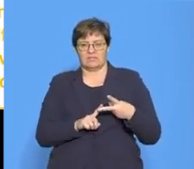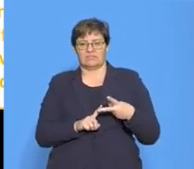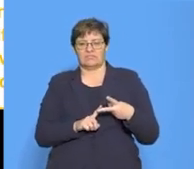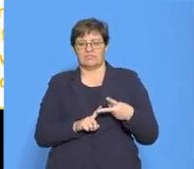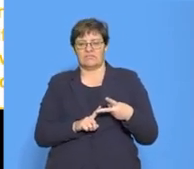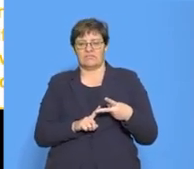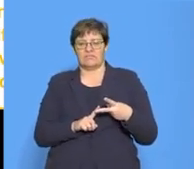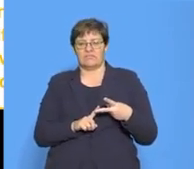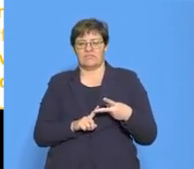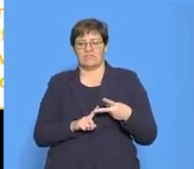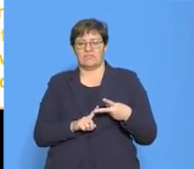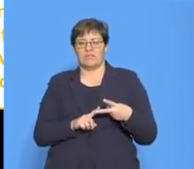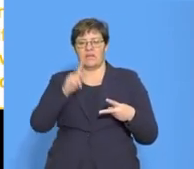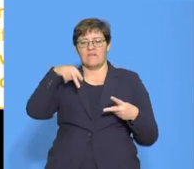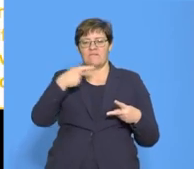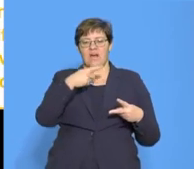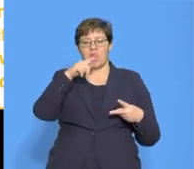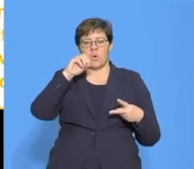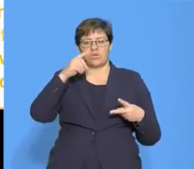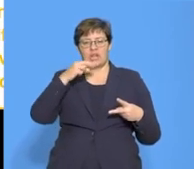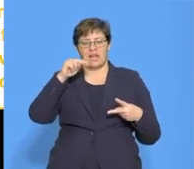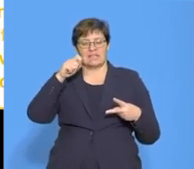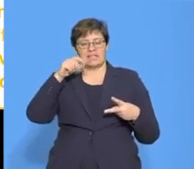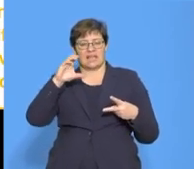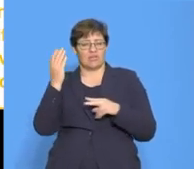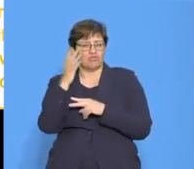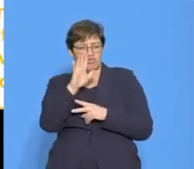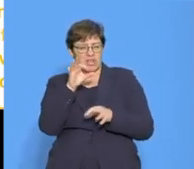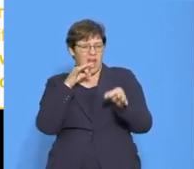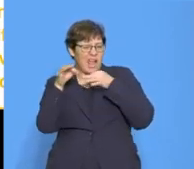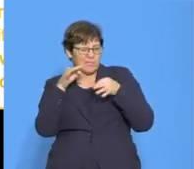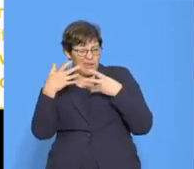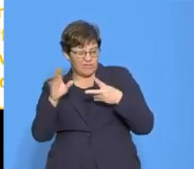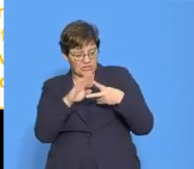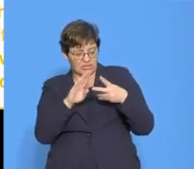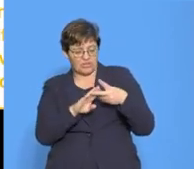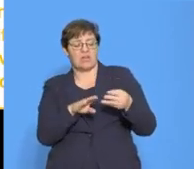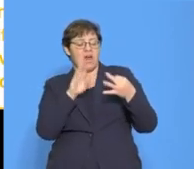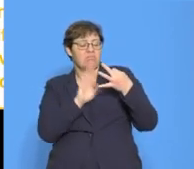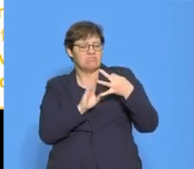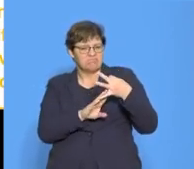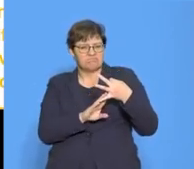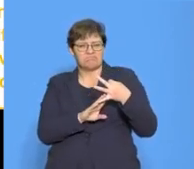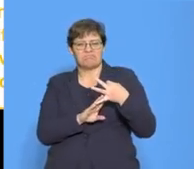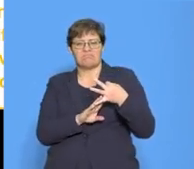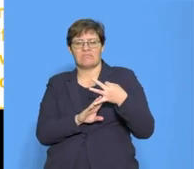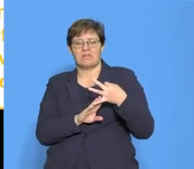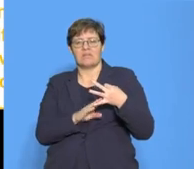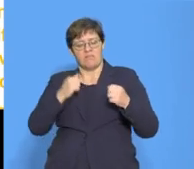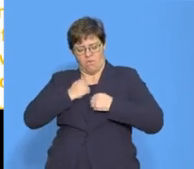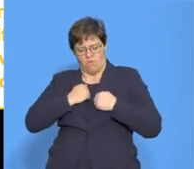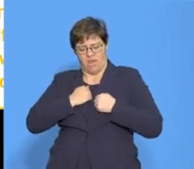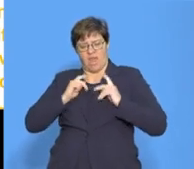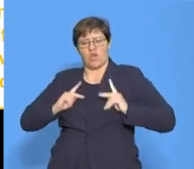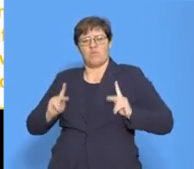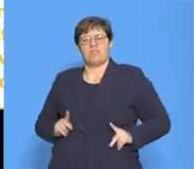We've looked at how to interpret a phylogenetic tree. And now what we're going to do is we're going to have a look at our place in